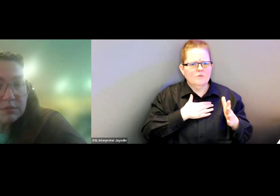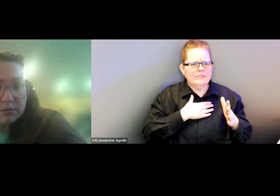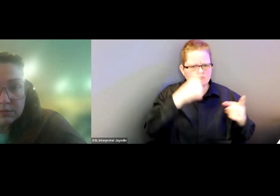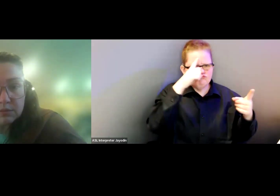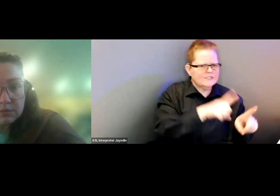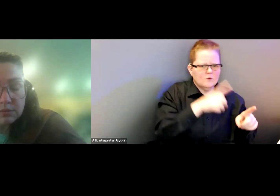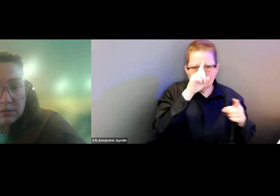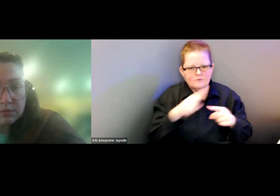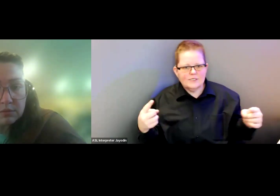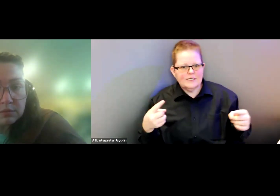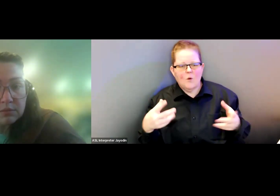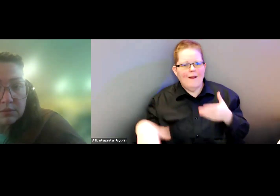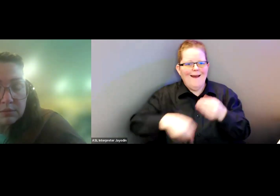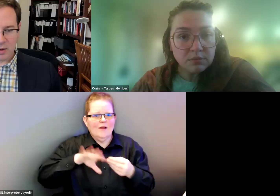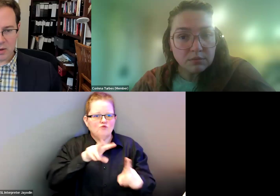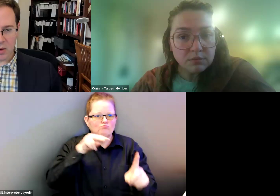other perspectives.